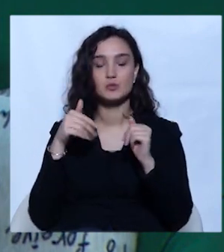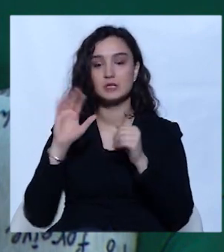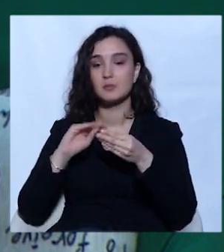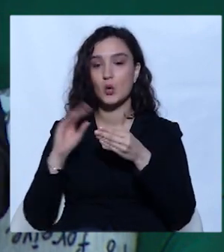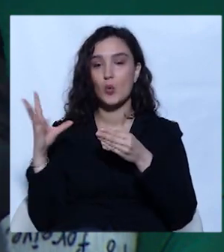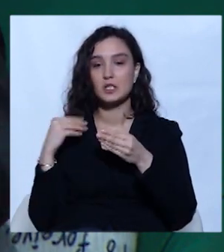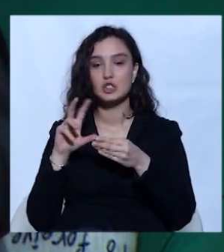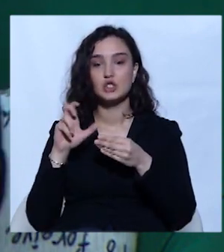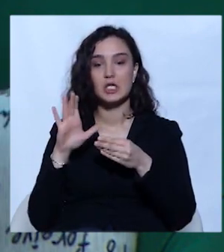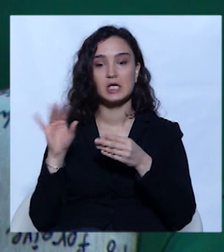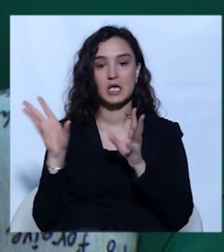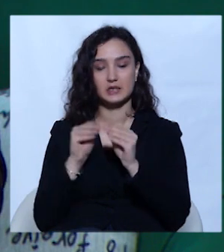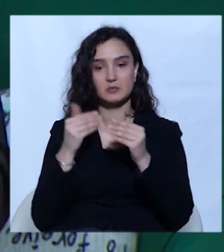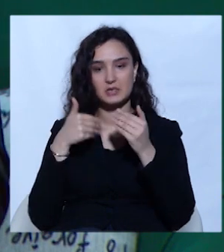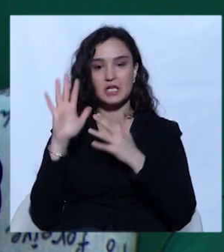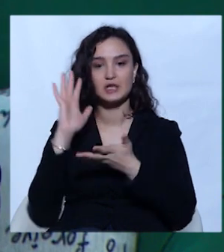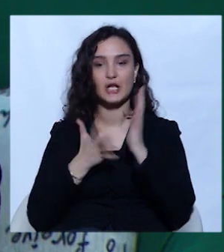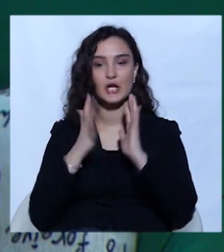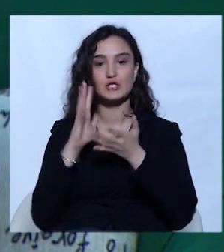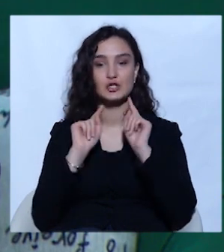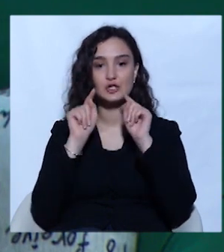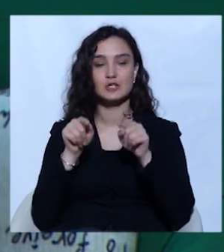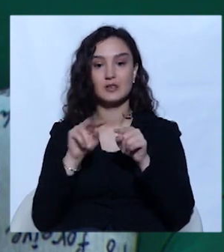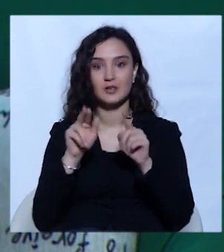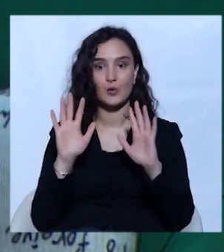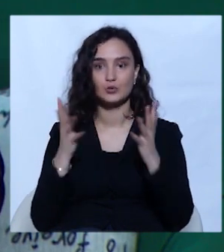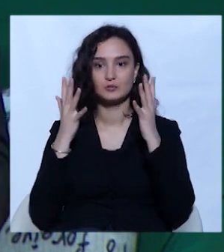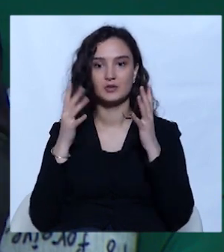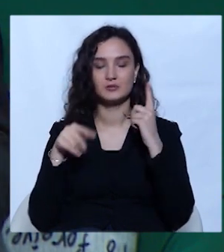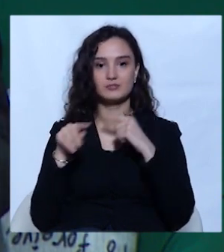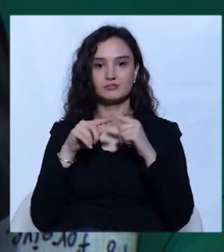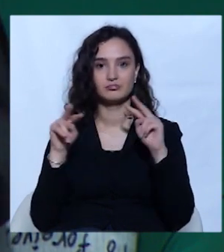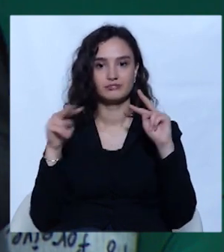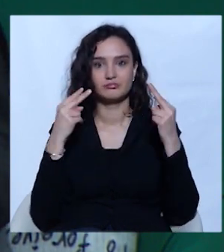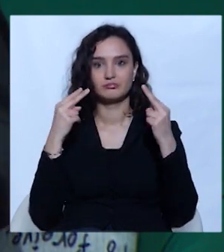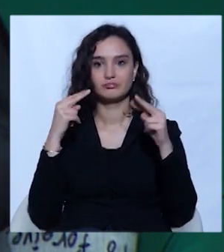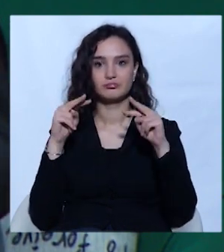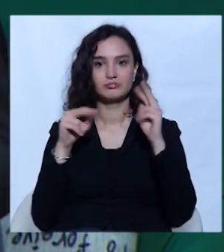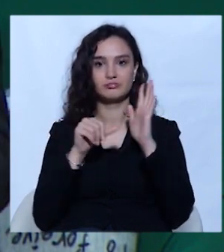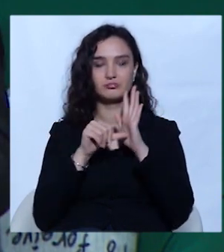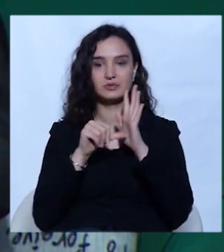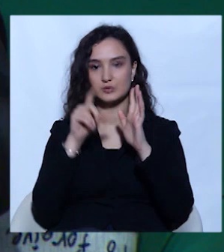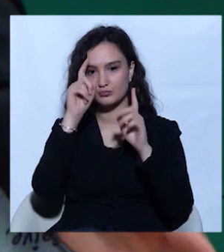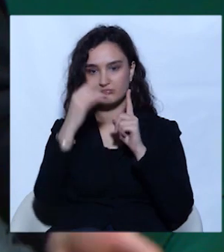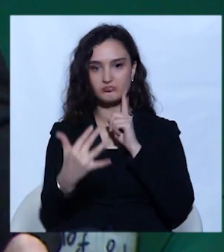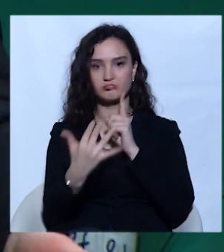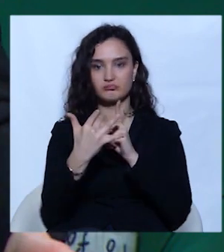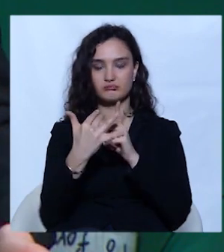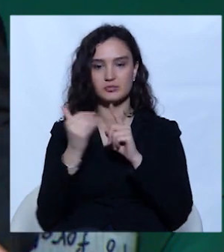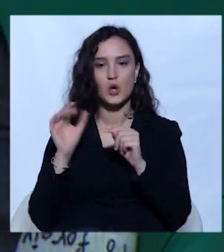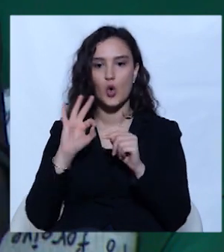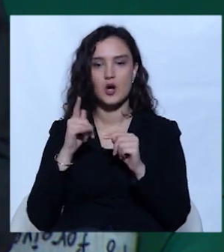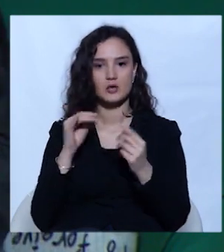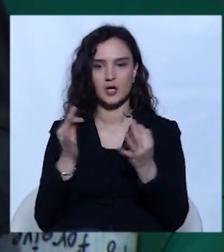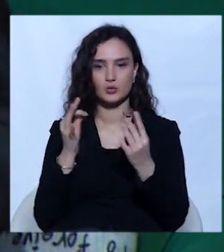and Jack are they go into the forest. And suddenly they're approached by these six older boys who August has never met